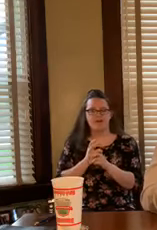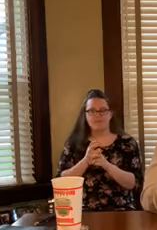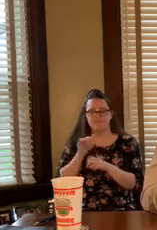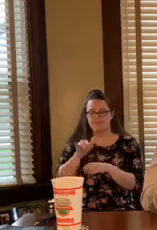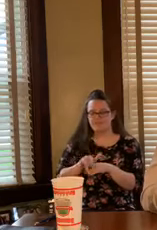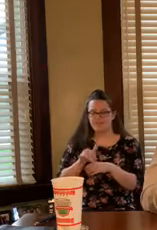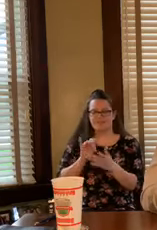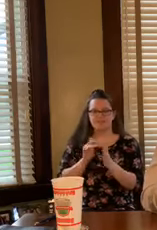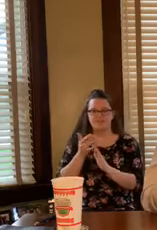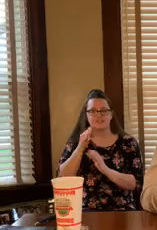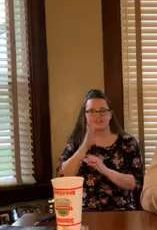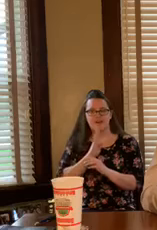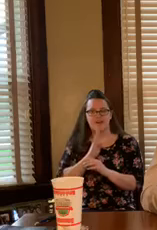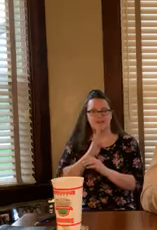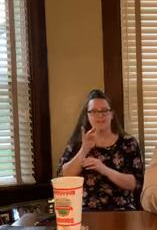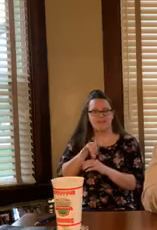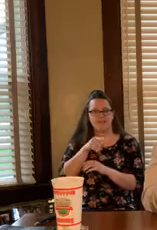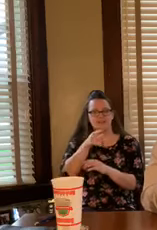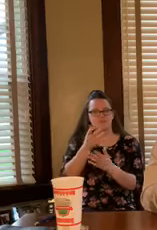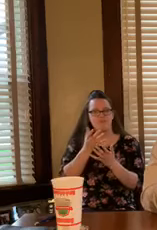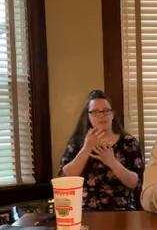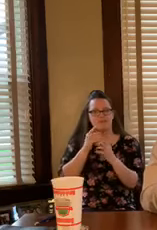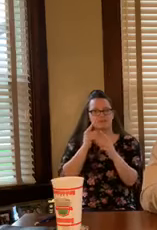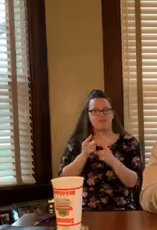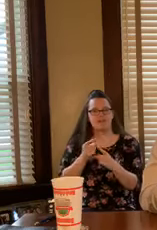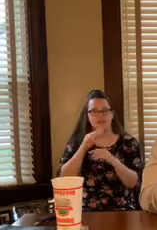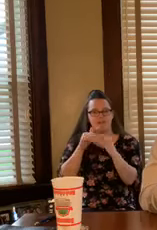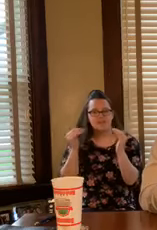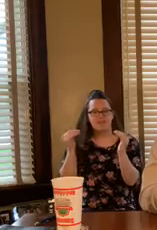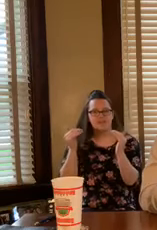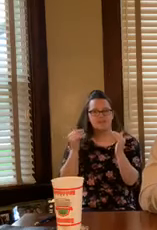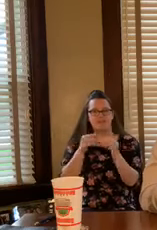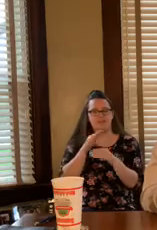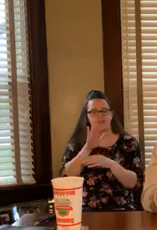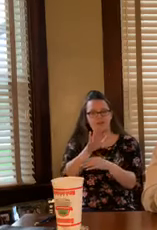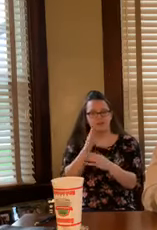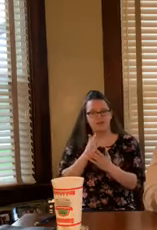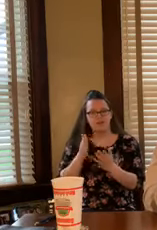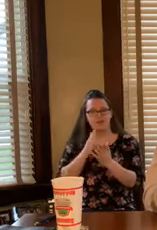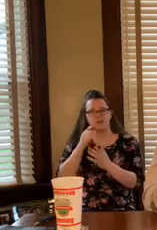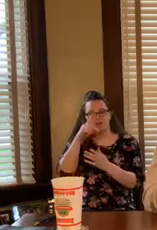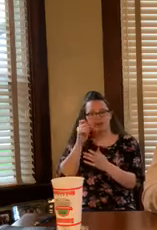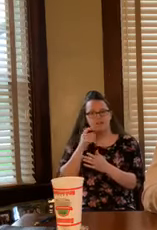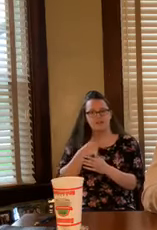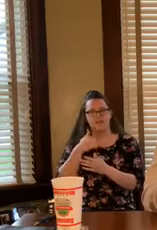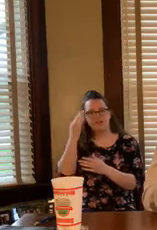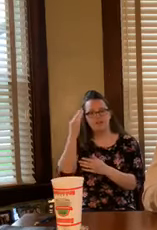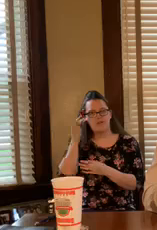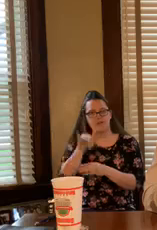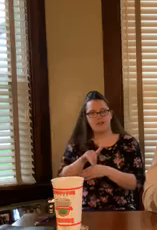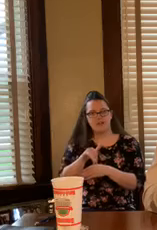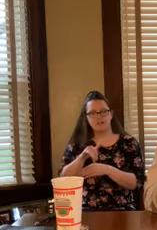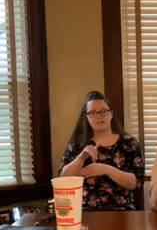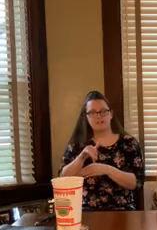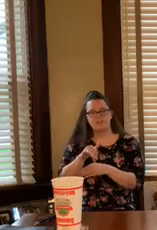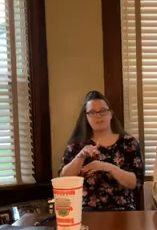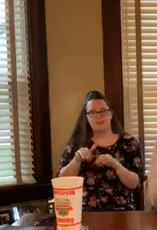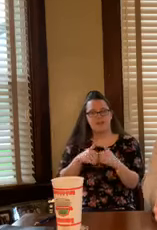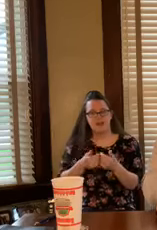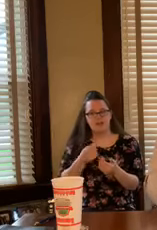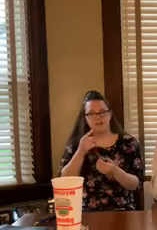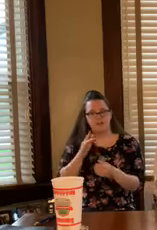heaven. I don't have to do it. You're tuning in because I know that that's how you feel. I know that during